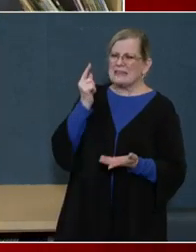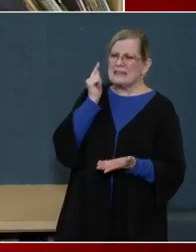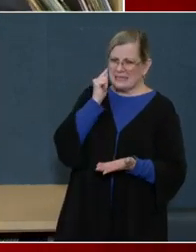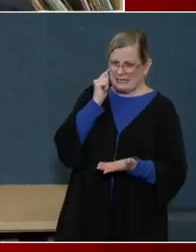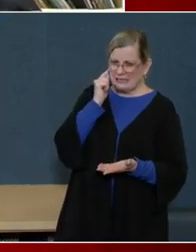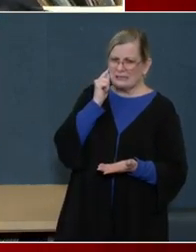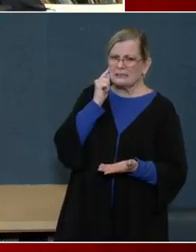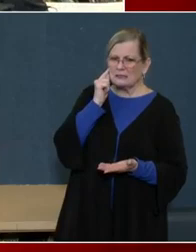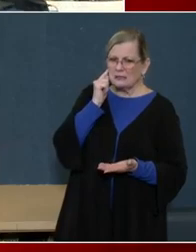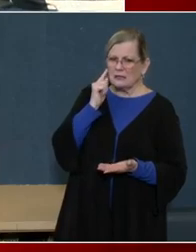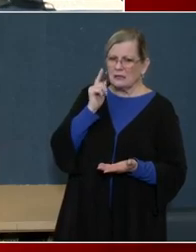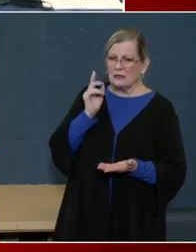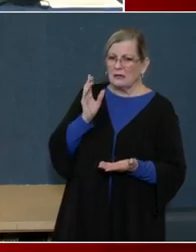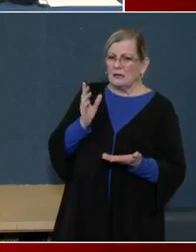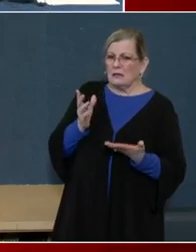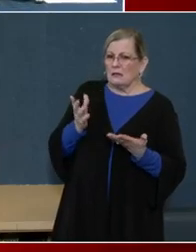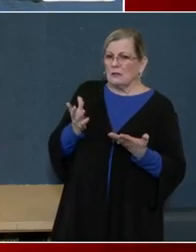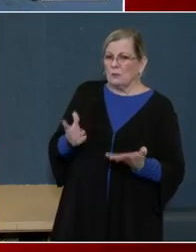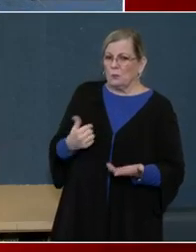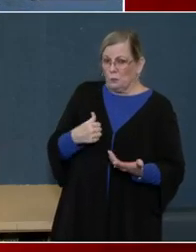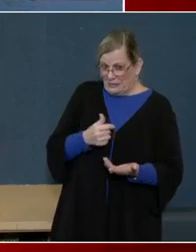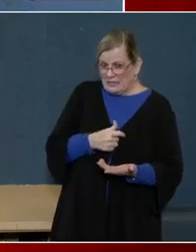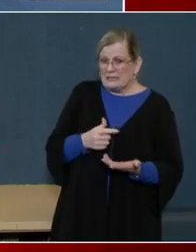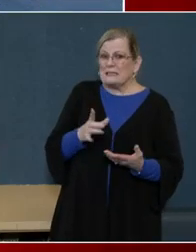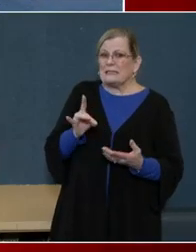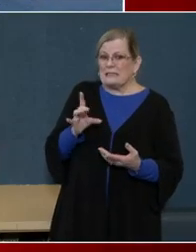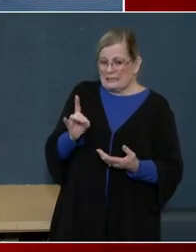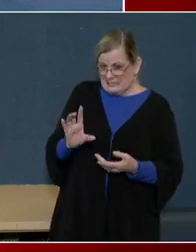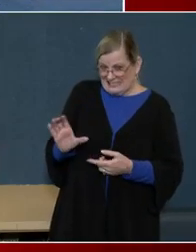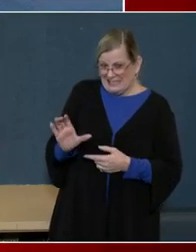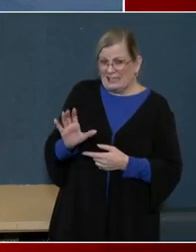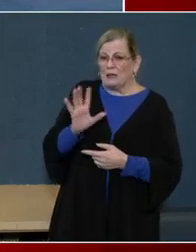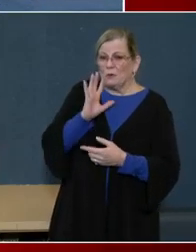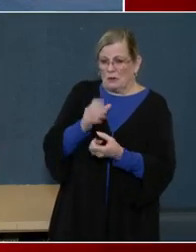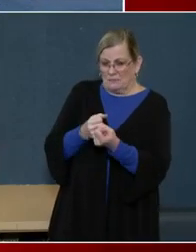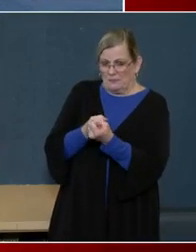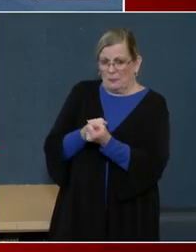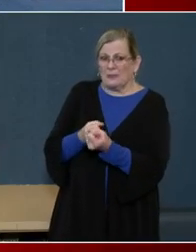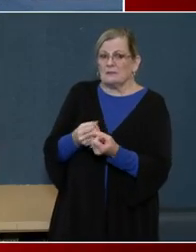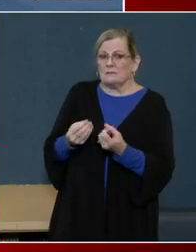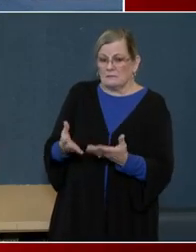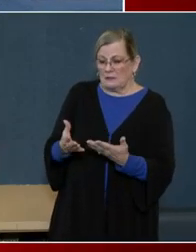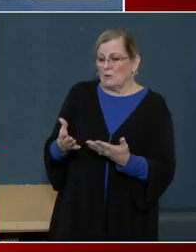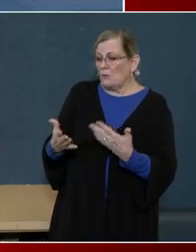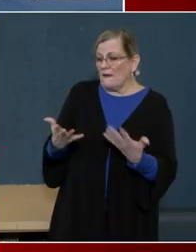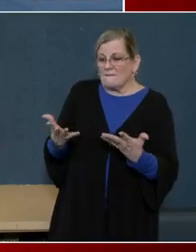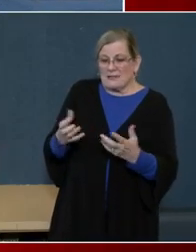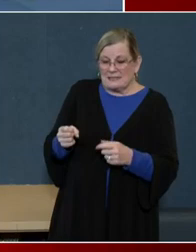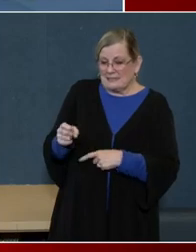We will provide the resources necessary based on what our students and families need.